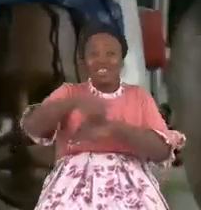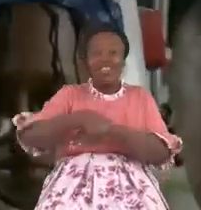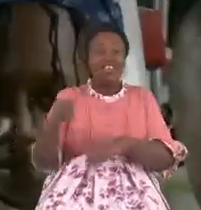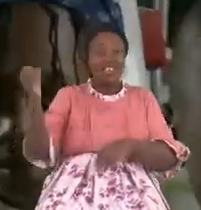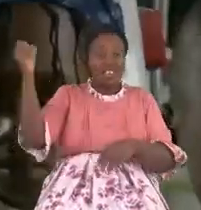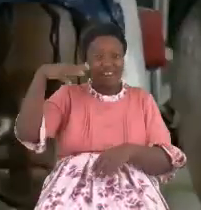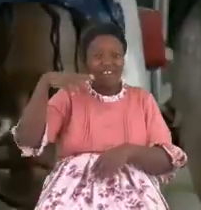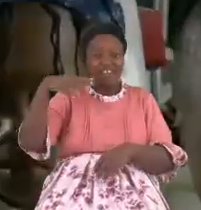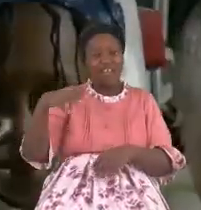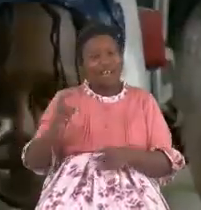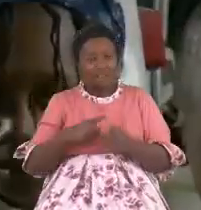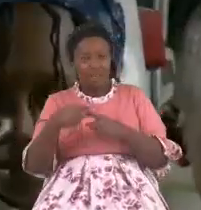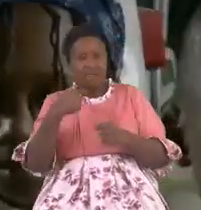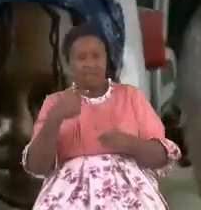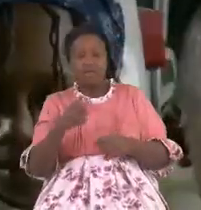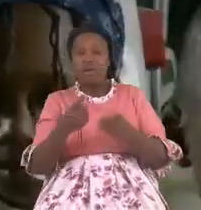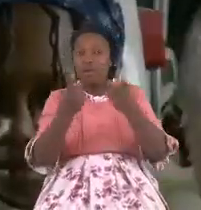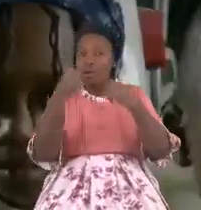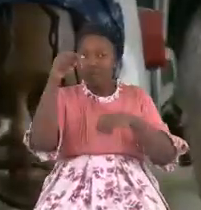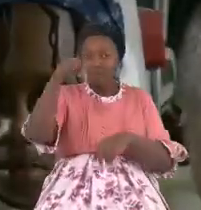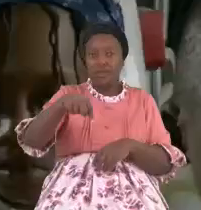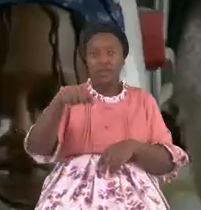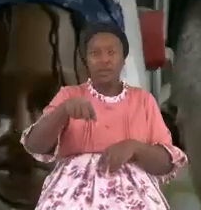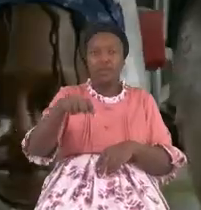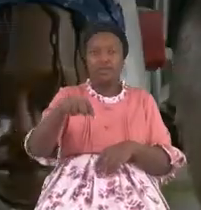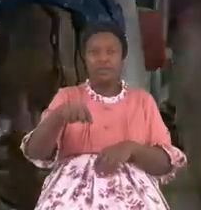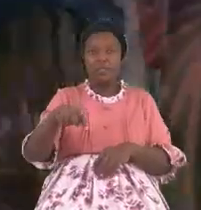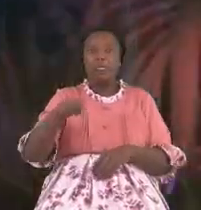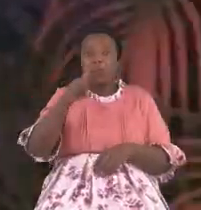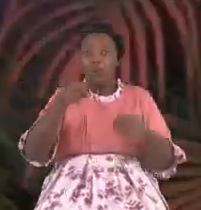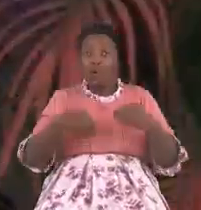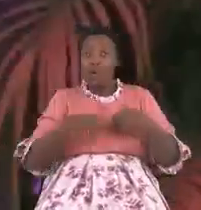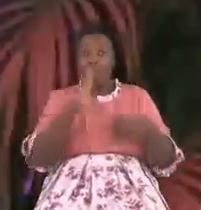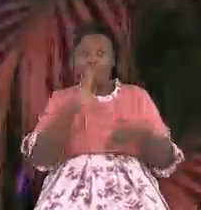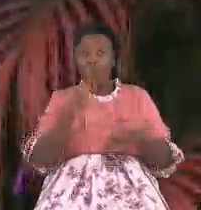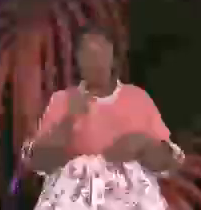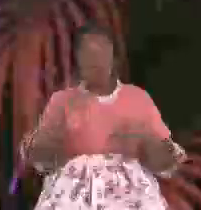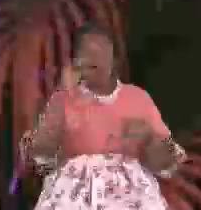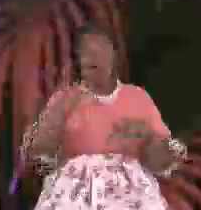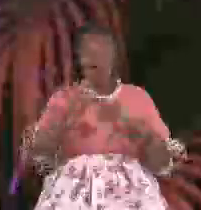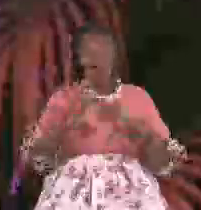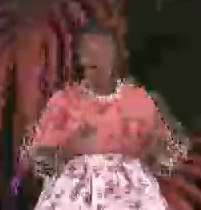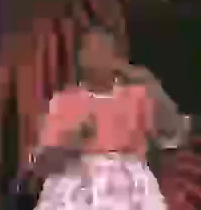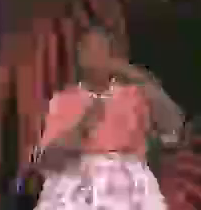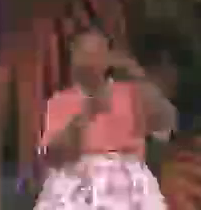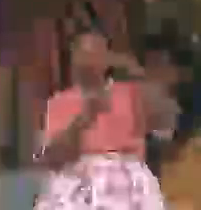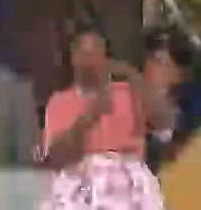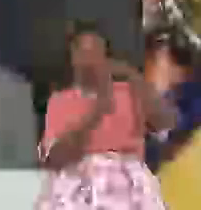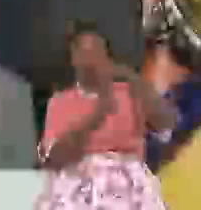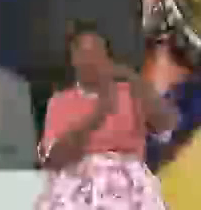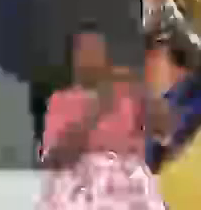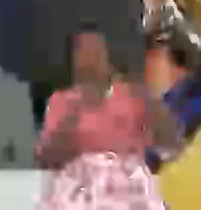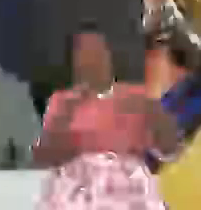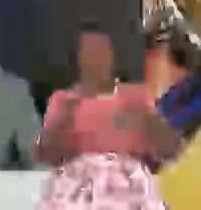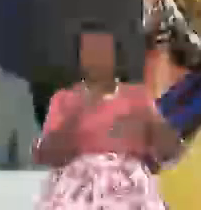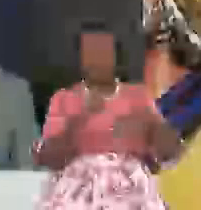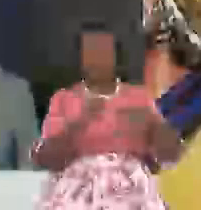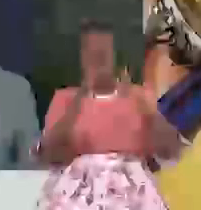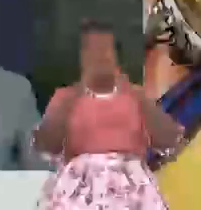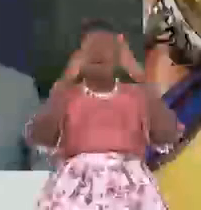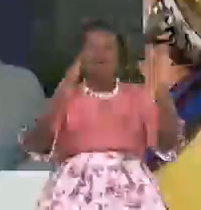he says come down you have been at the top of the every tower of